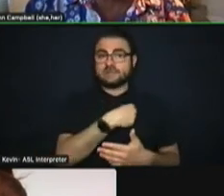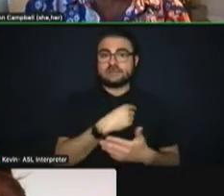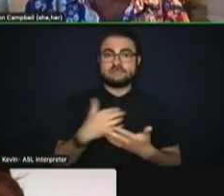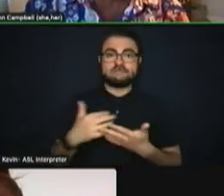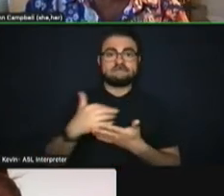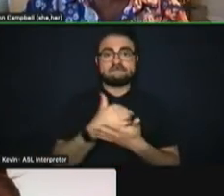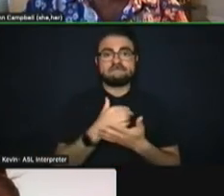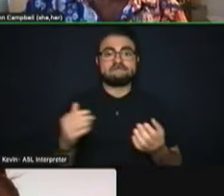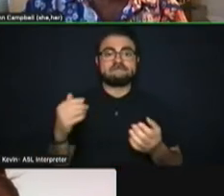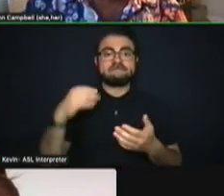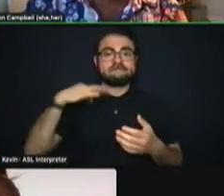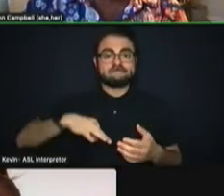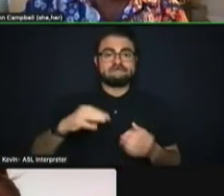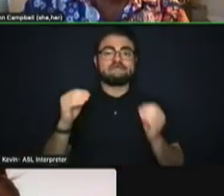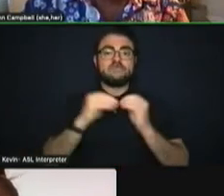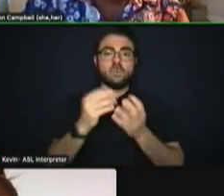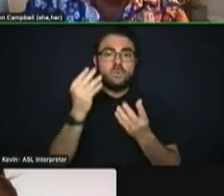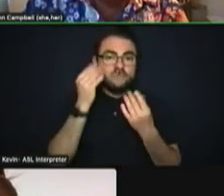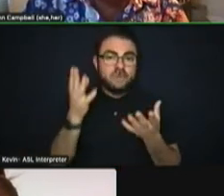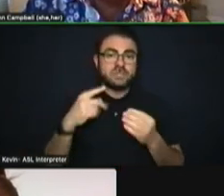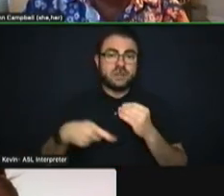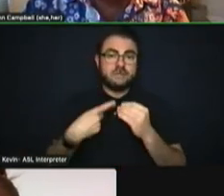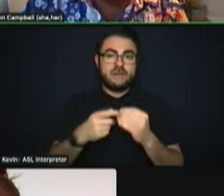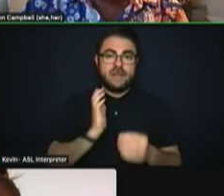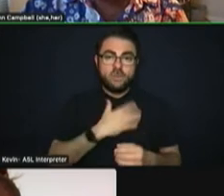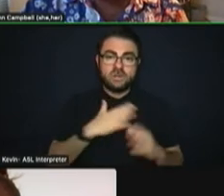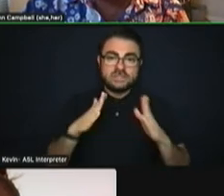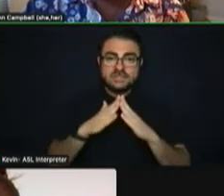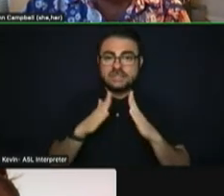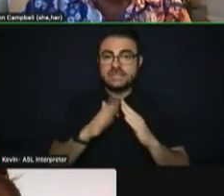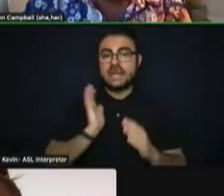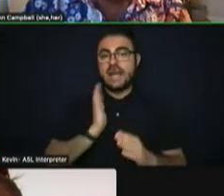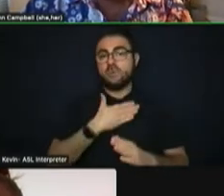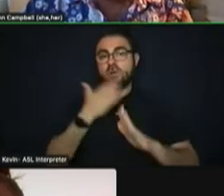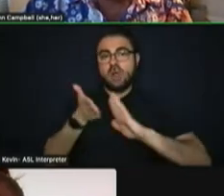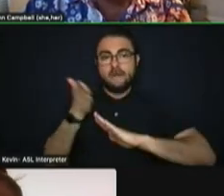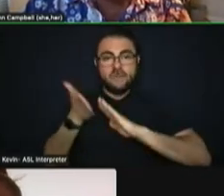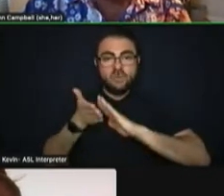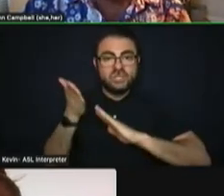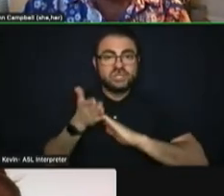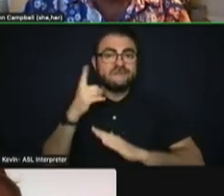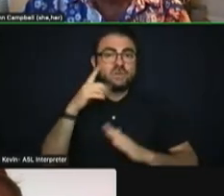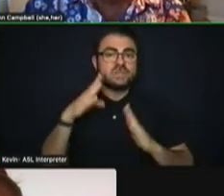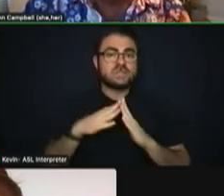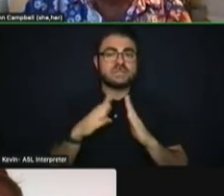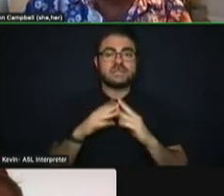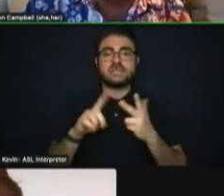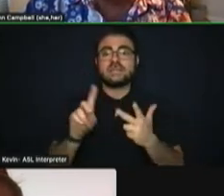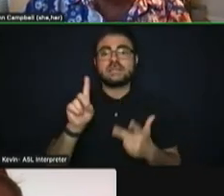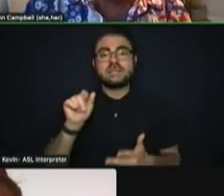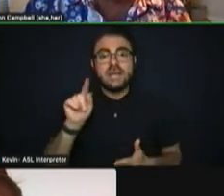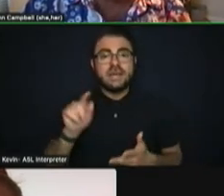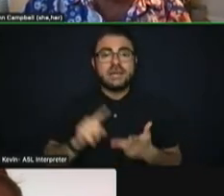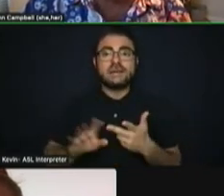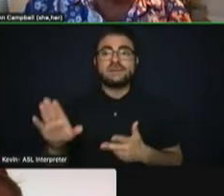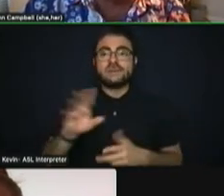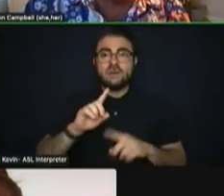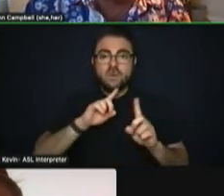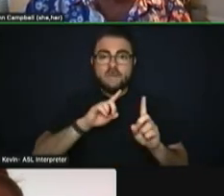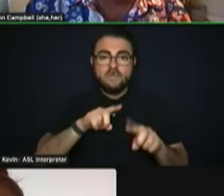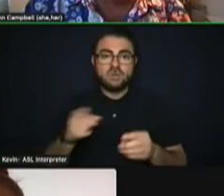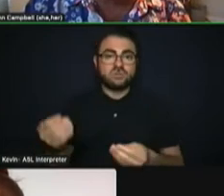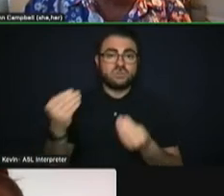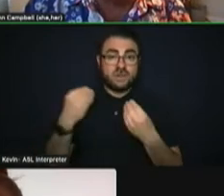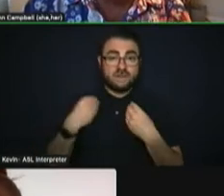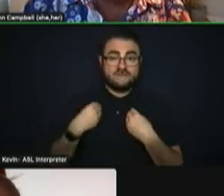information about our city and our operations, and the data and reports that you've provided to us will